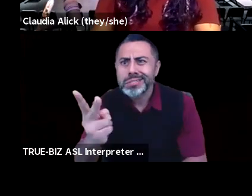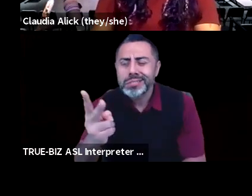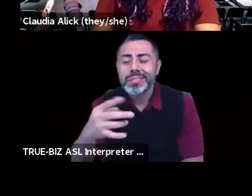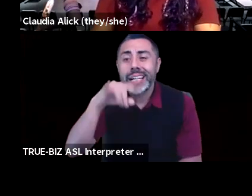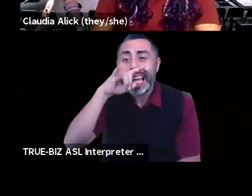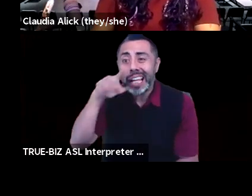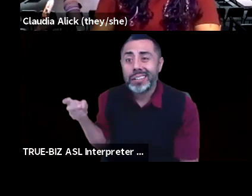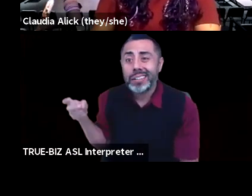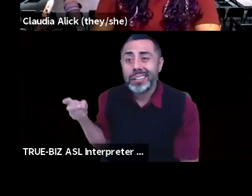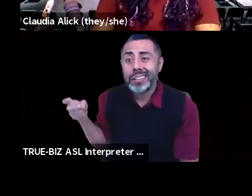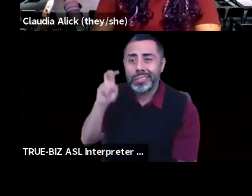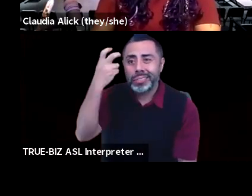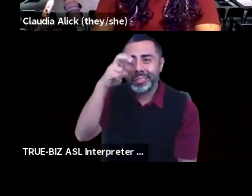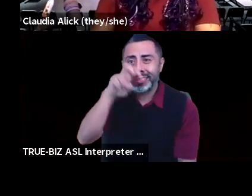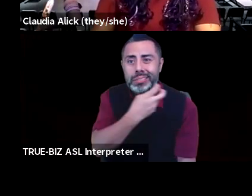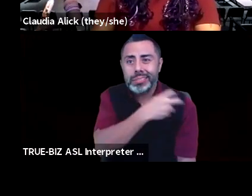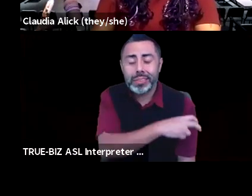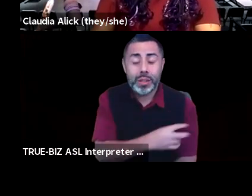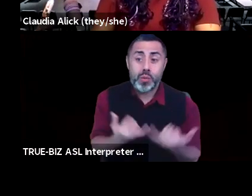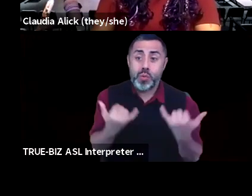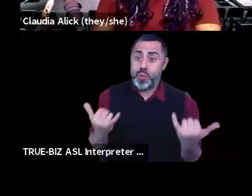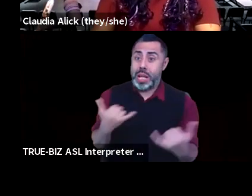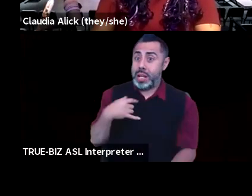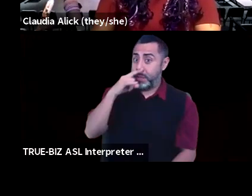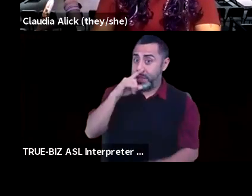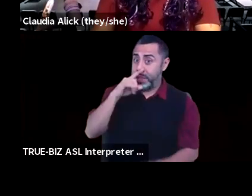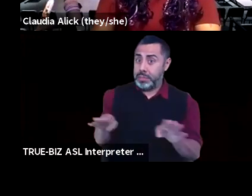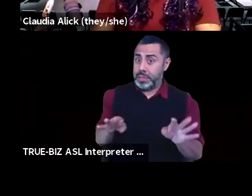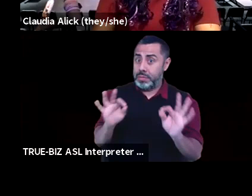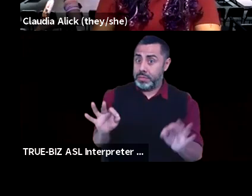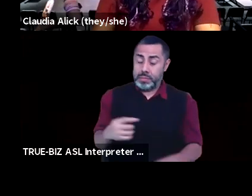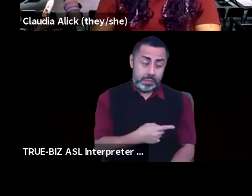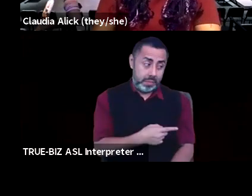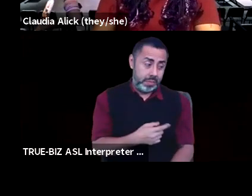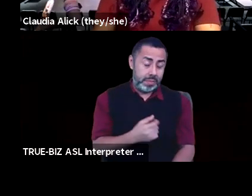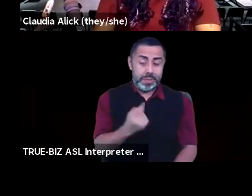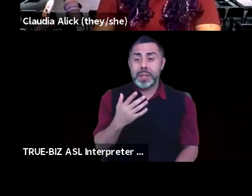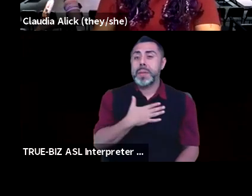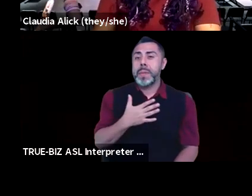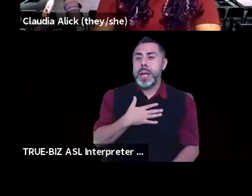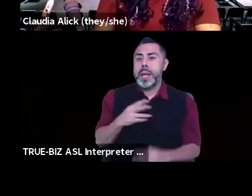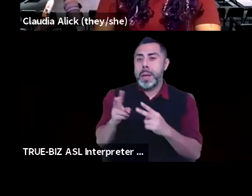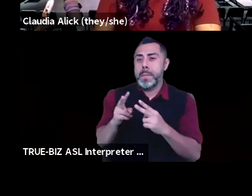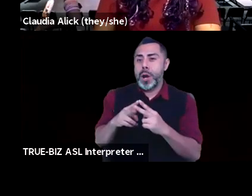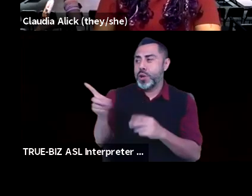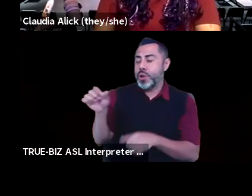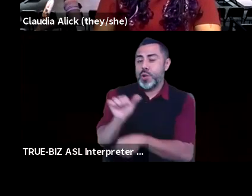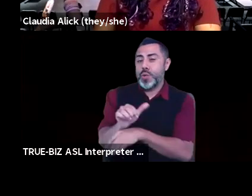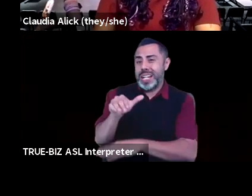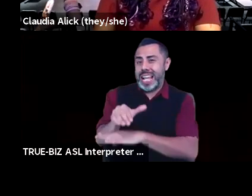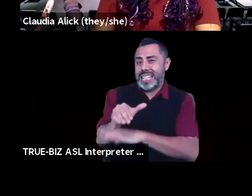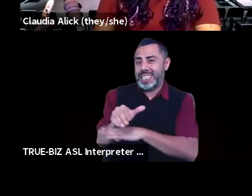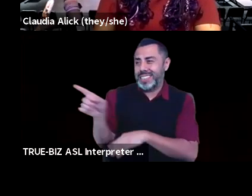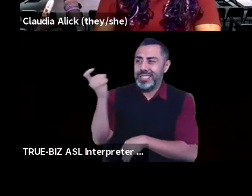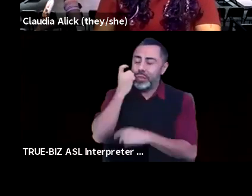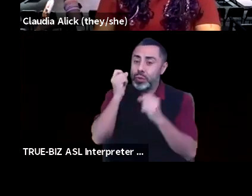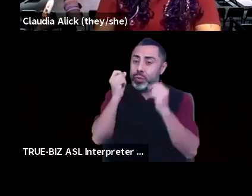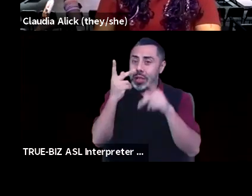They're being surprisingly great right now, but that's because my partner is on nights and he just woke up and he's taking care of them. So it actually